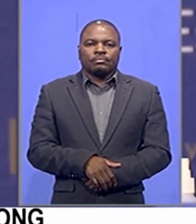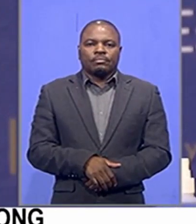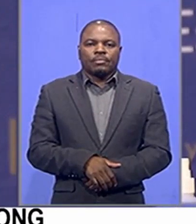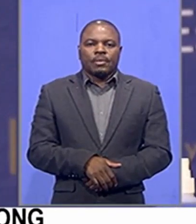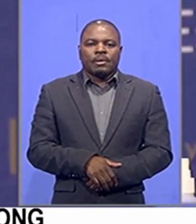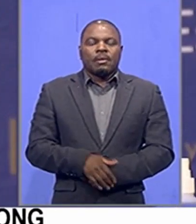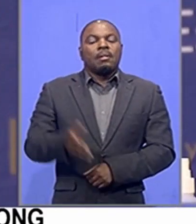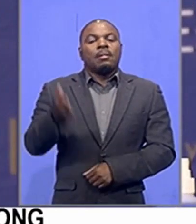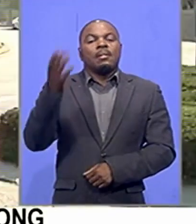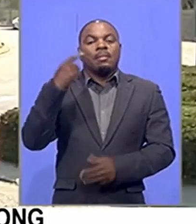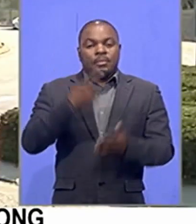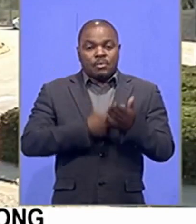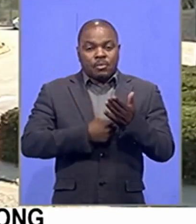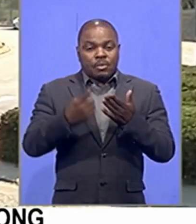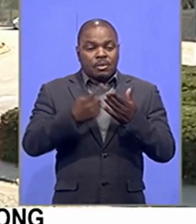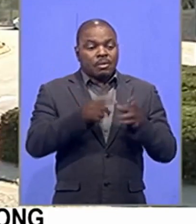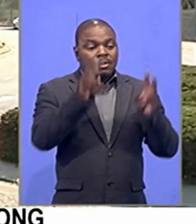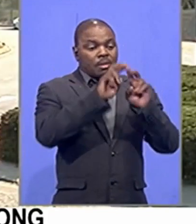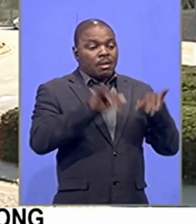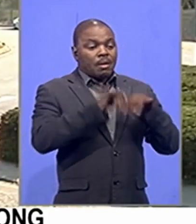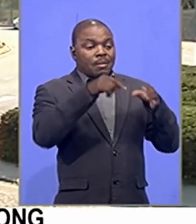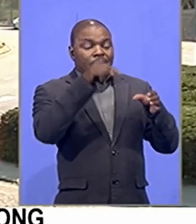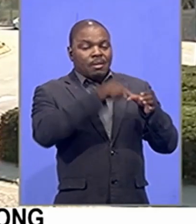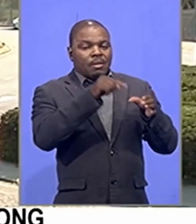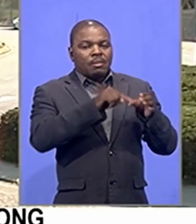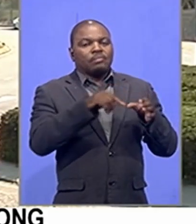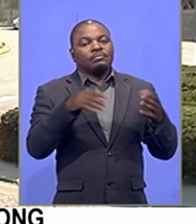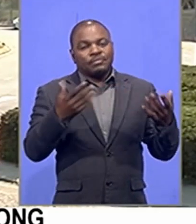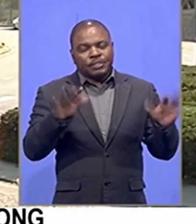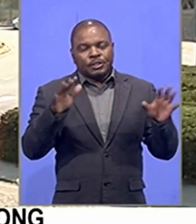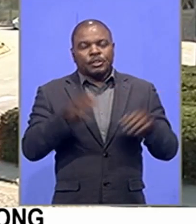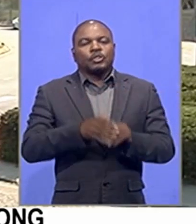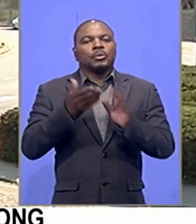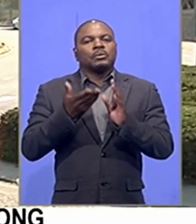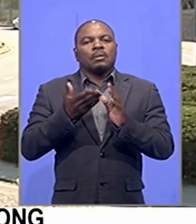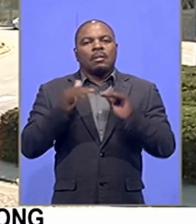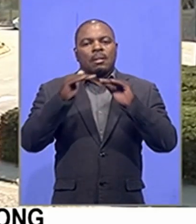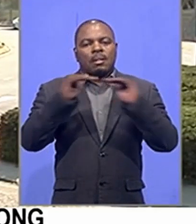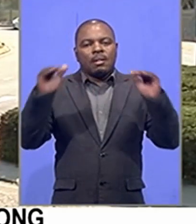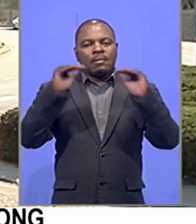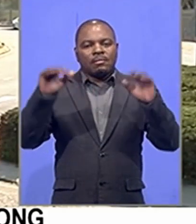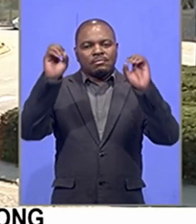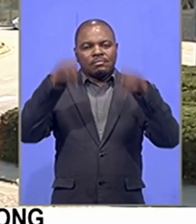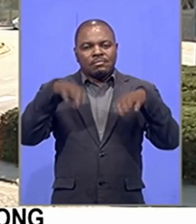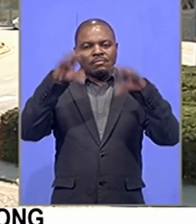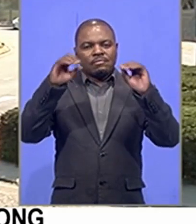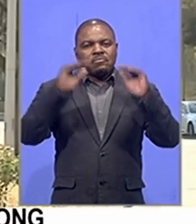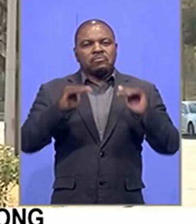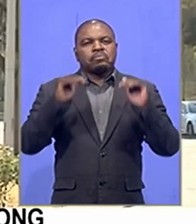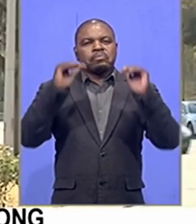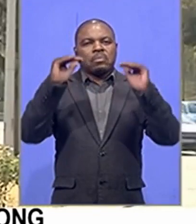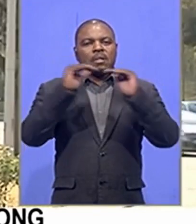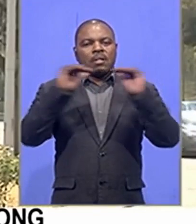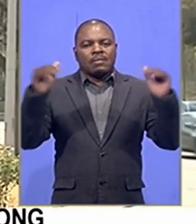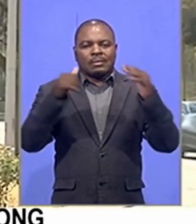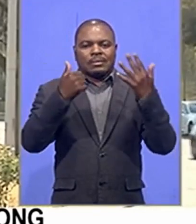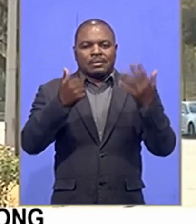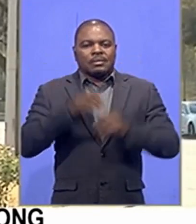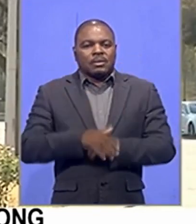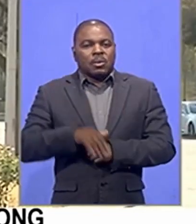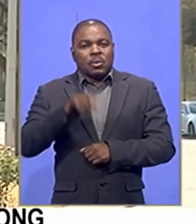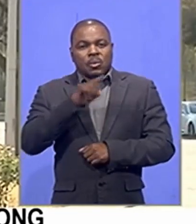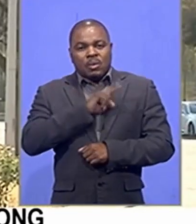Beke ya go feta khamphani ye ya kabo ya mohlagase e hlatsweditše go kgaoga ga mohlagase go legato la boselela